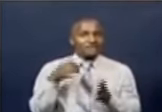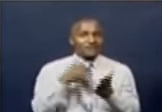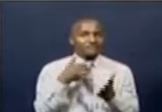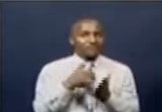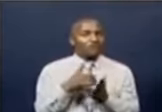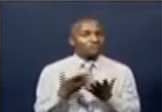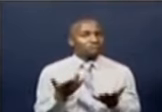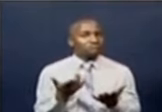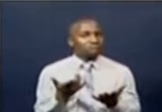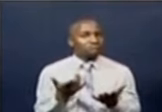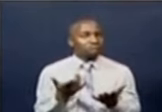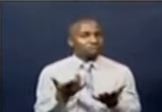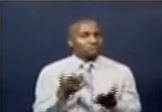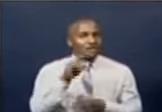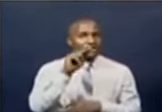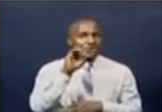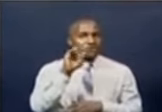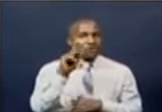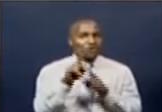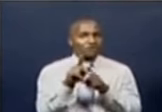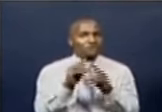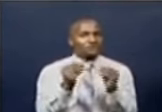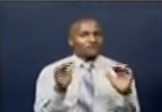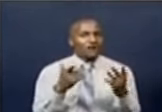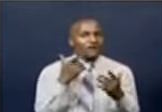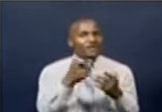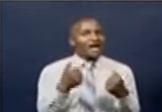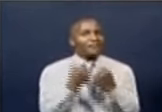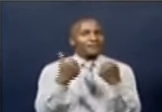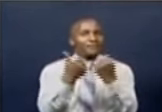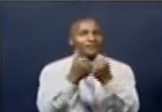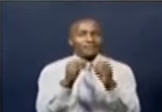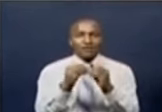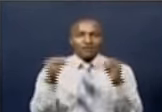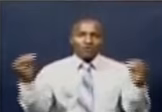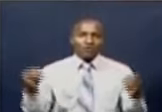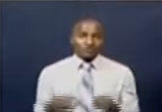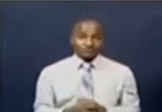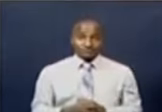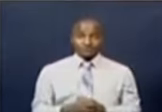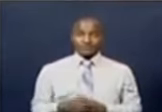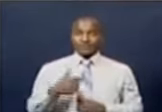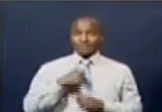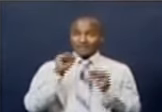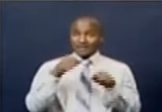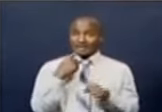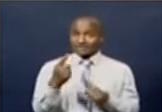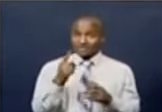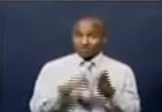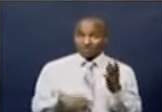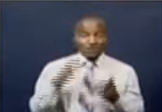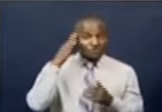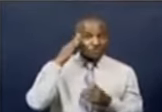National Olympics Committee, NOC. I mean, how do you handle it? It's been there for so long. What I can say is that, you know,